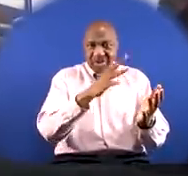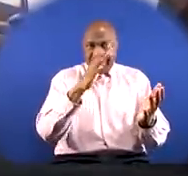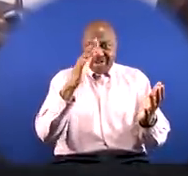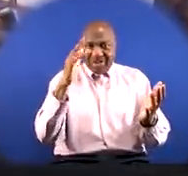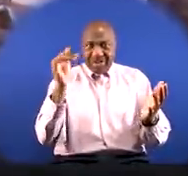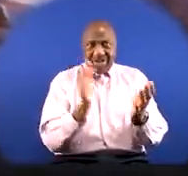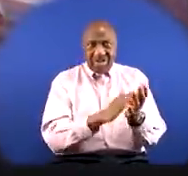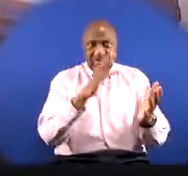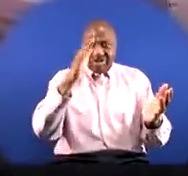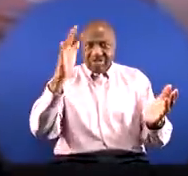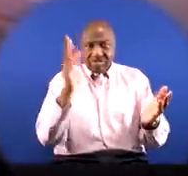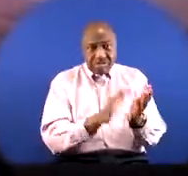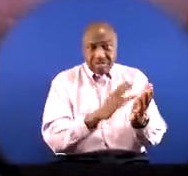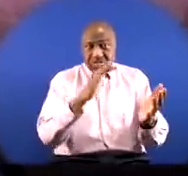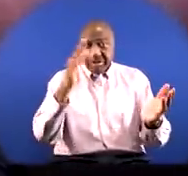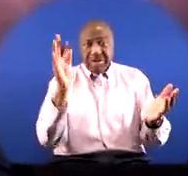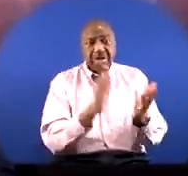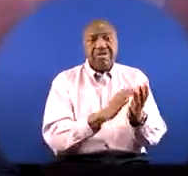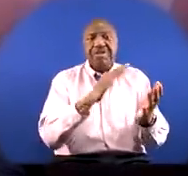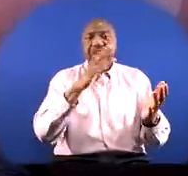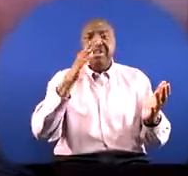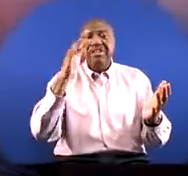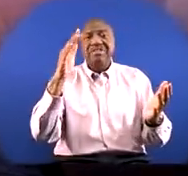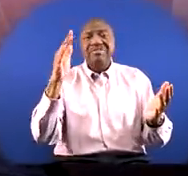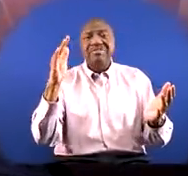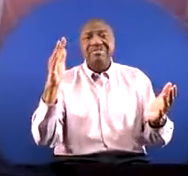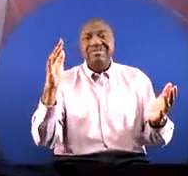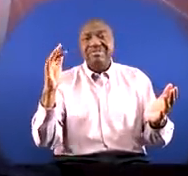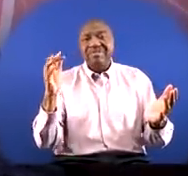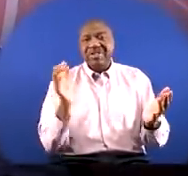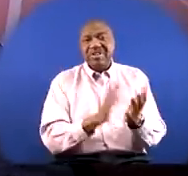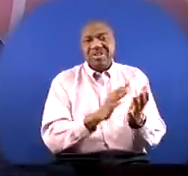glory, glory, glory, glory, glory, glory,